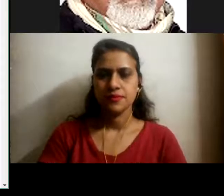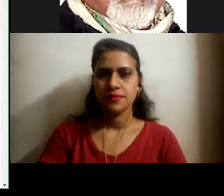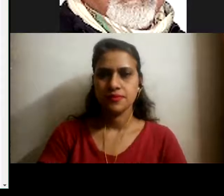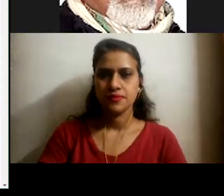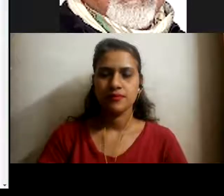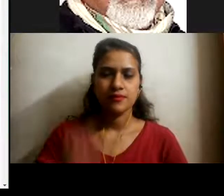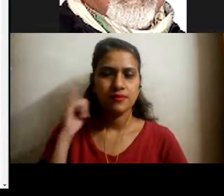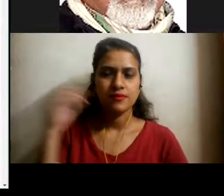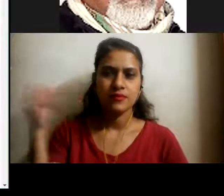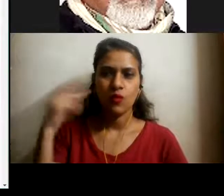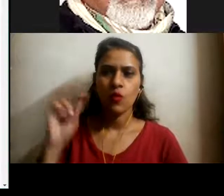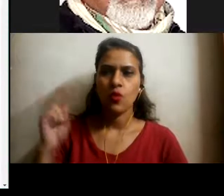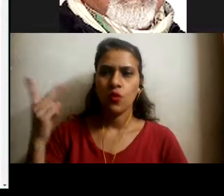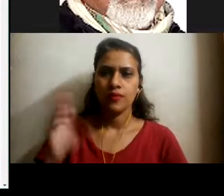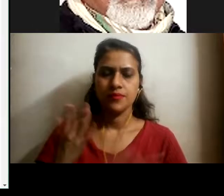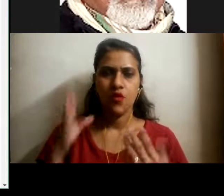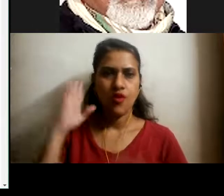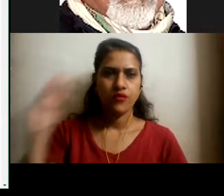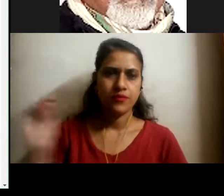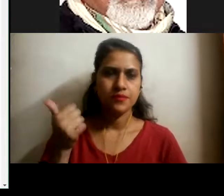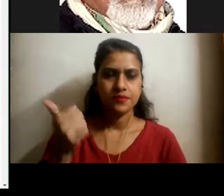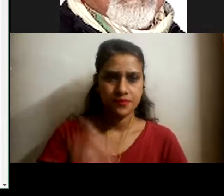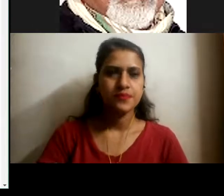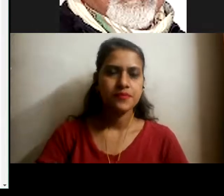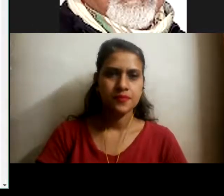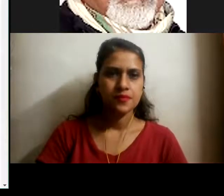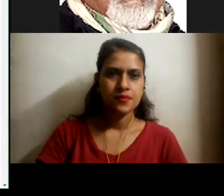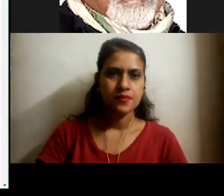me continue. So,